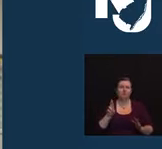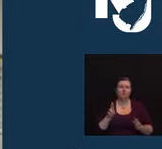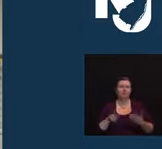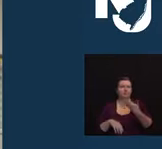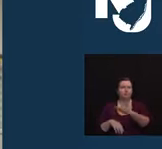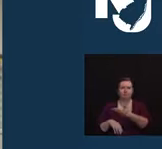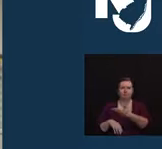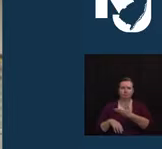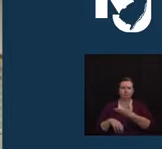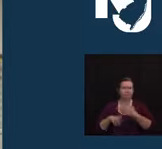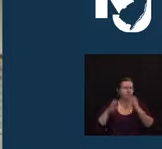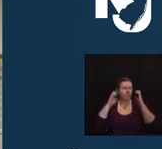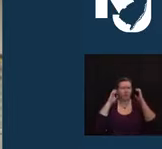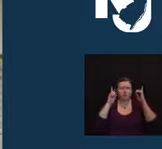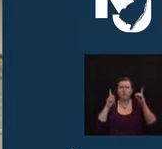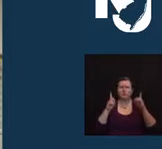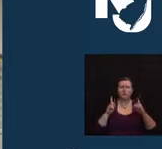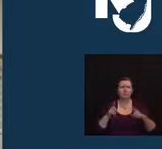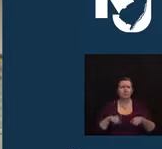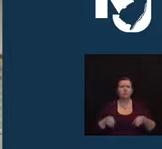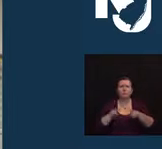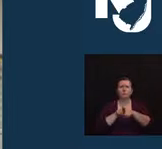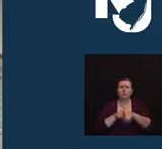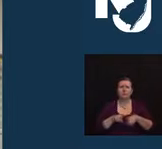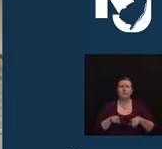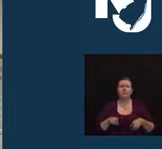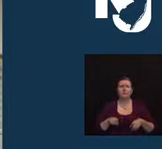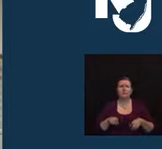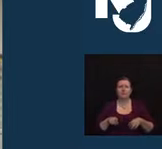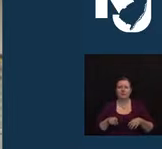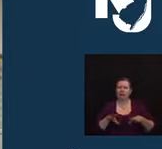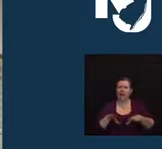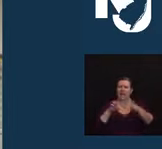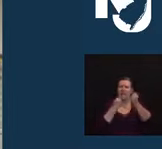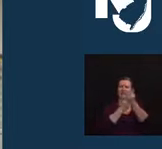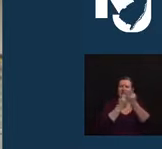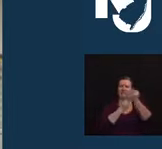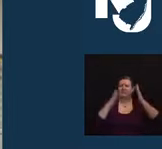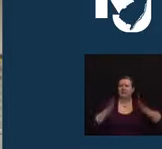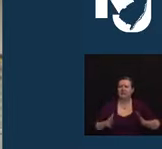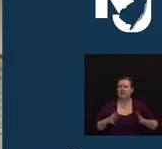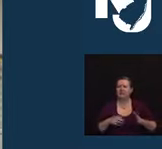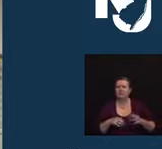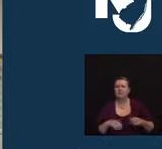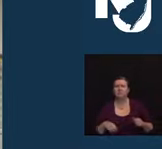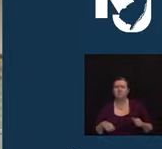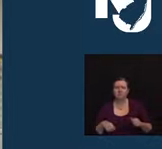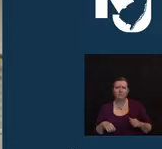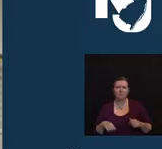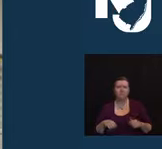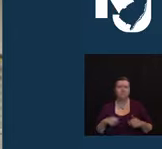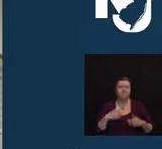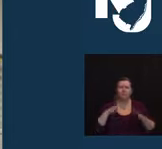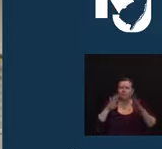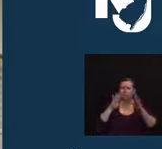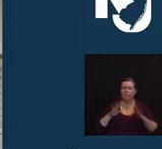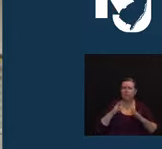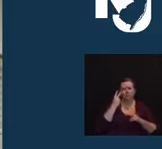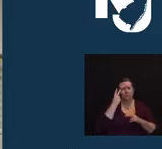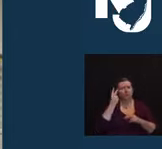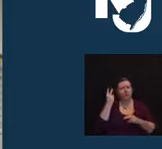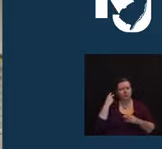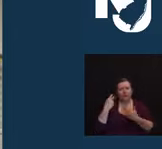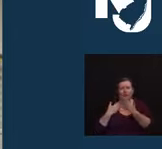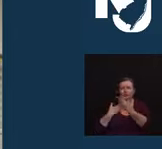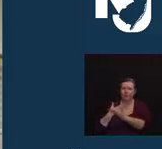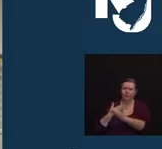staunchly proud of her Puerto Rican heritage. Now, she and I had some great memories together. My favorite one was